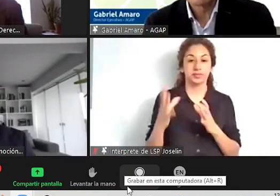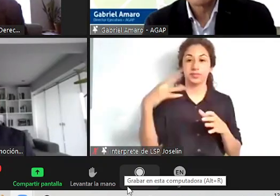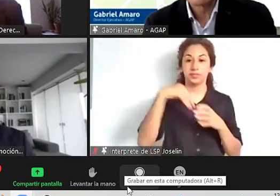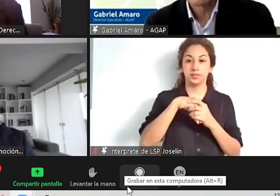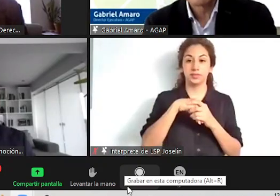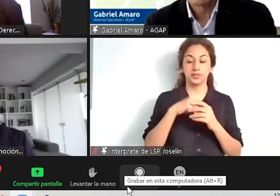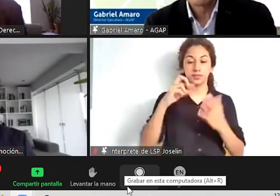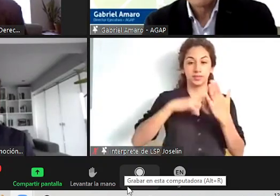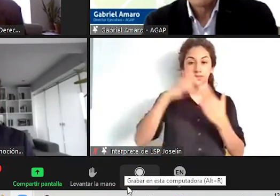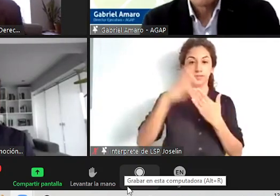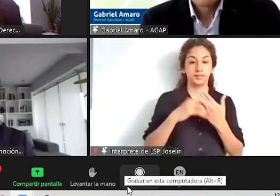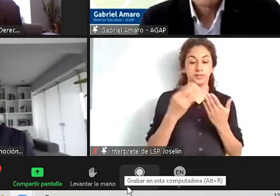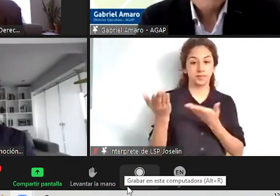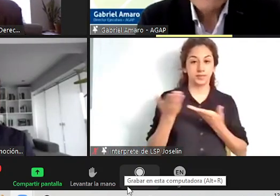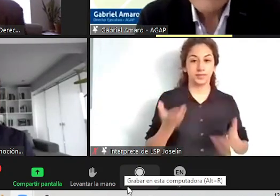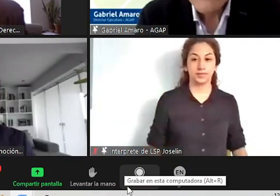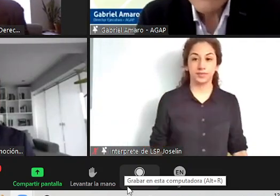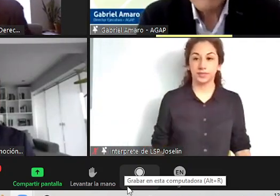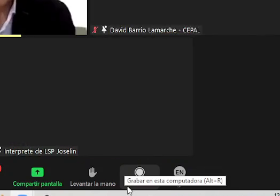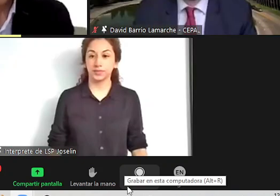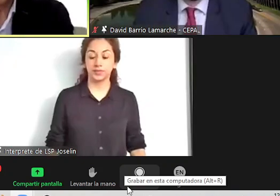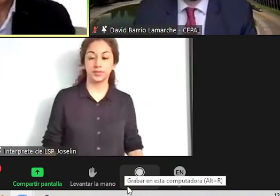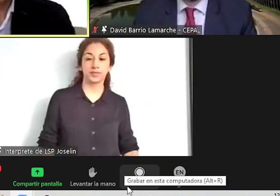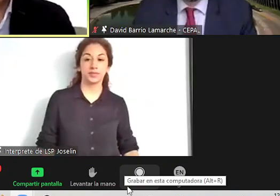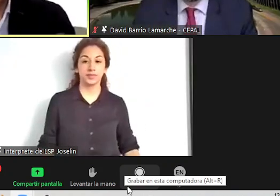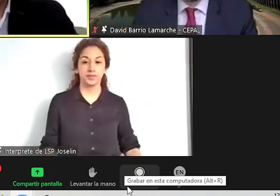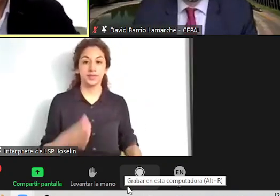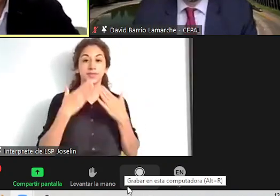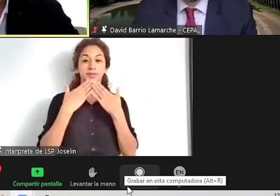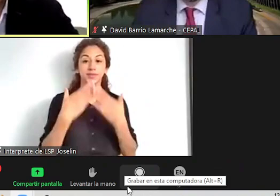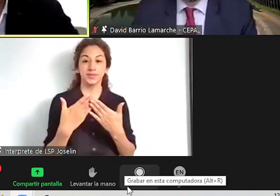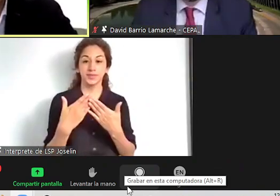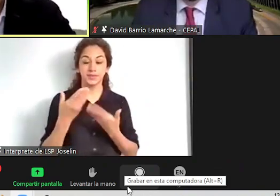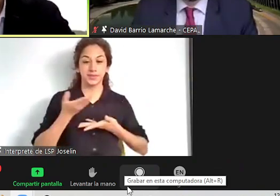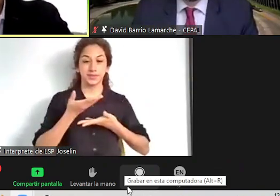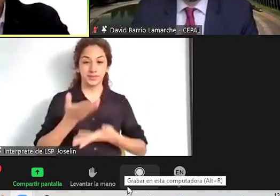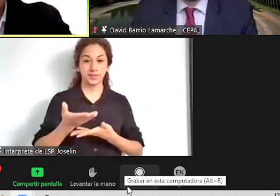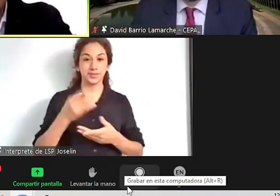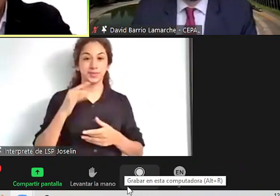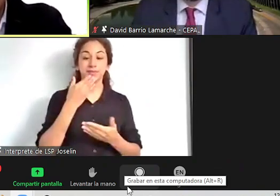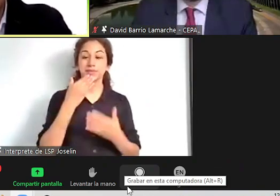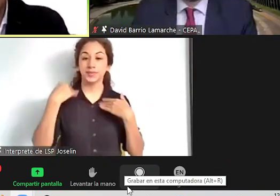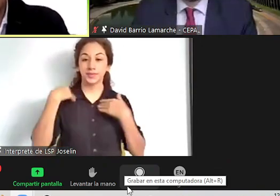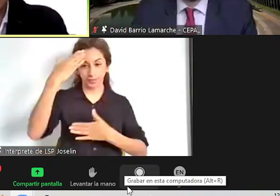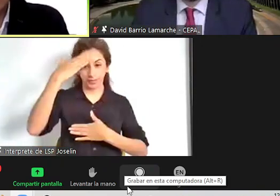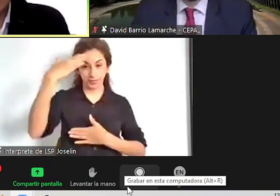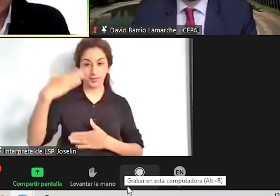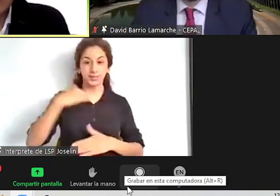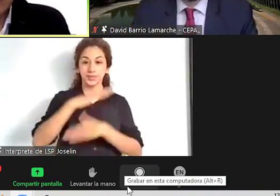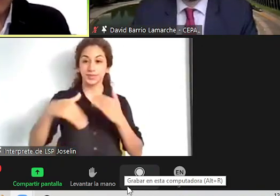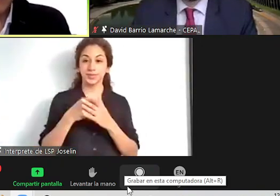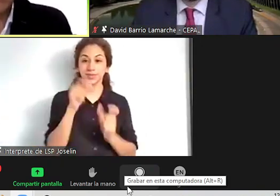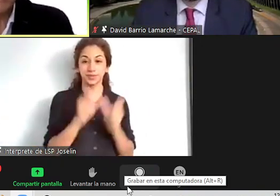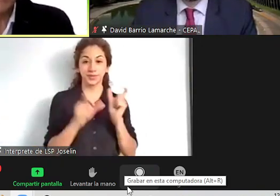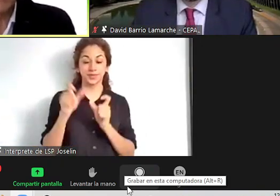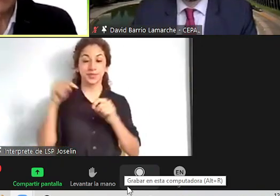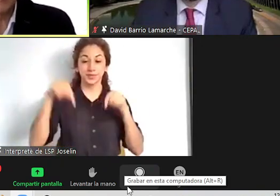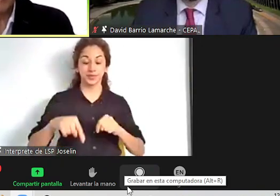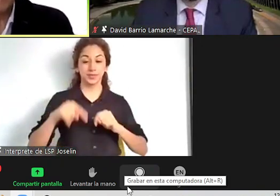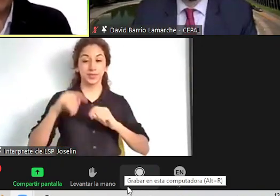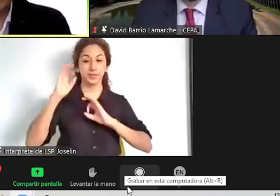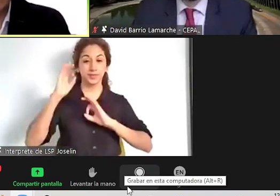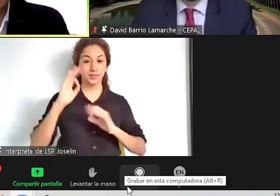the for the implementation of the plan gabriel do you have the floor thank you kermit for the invitation i uh